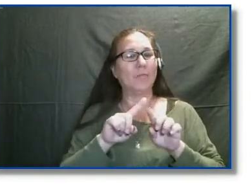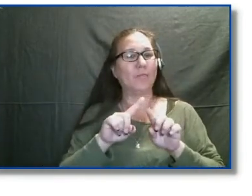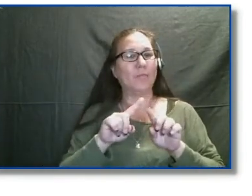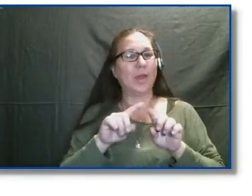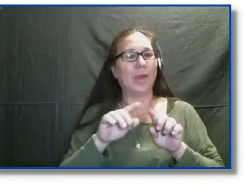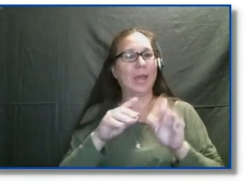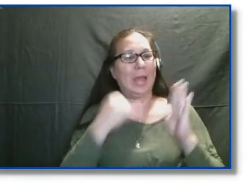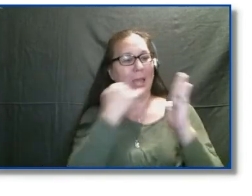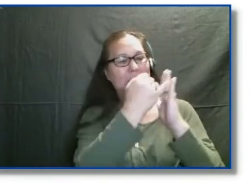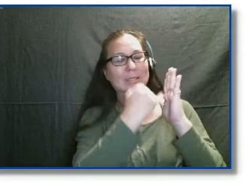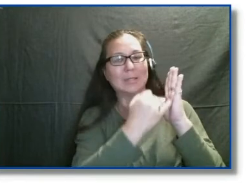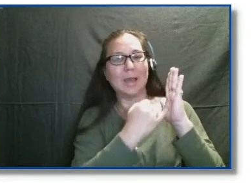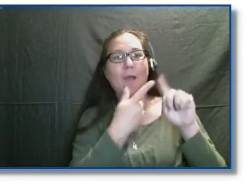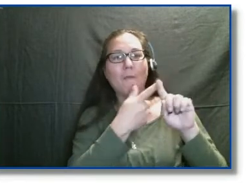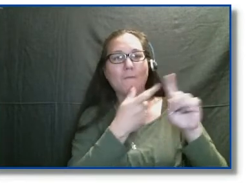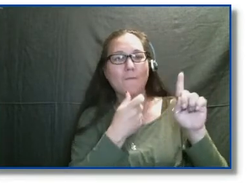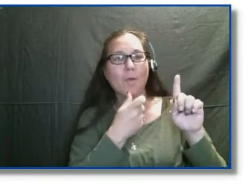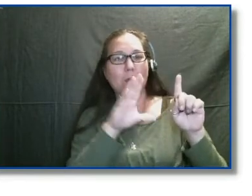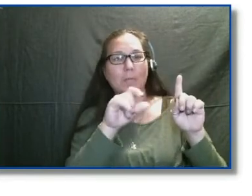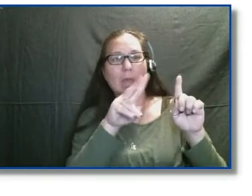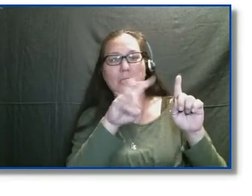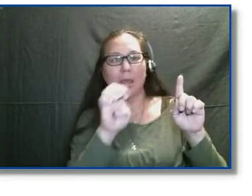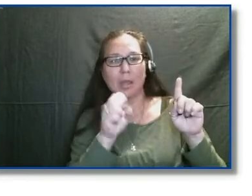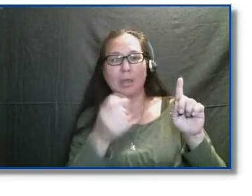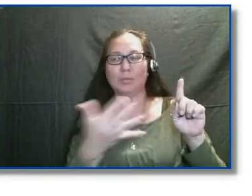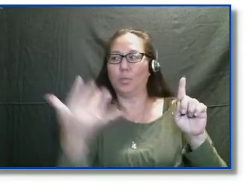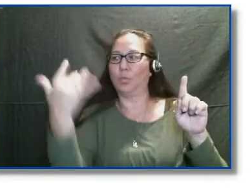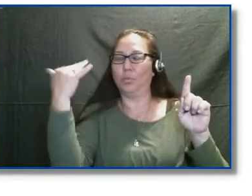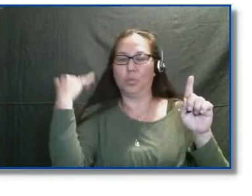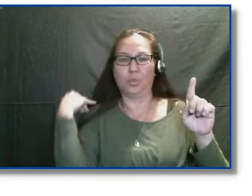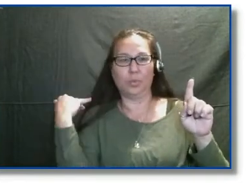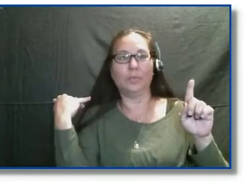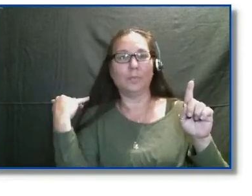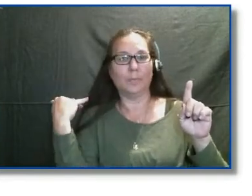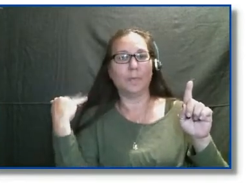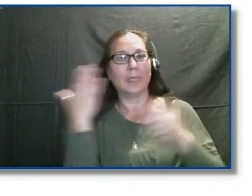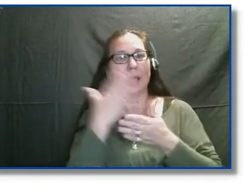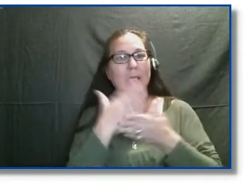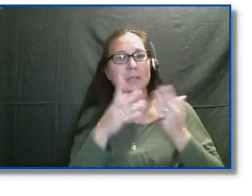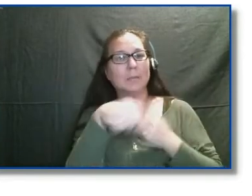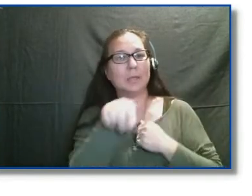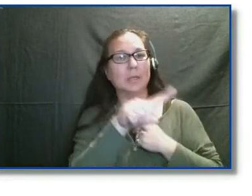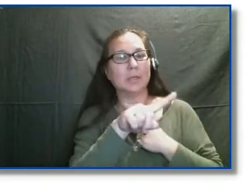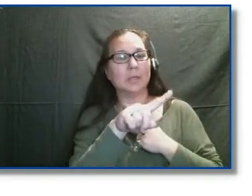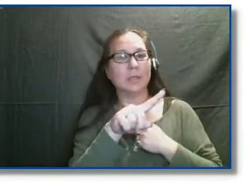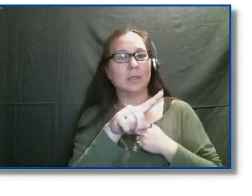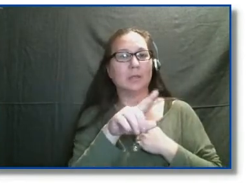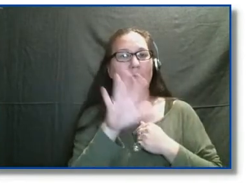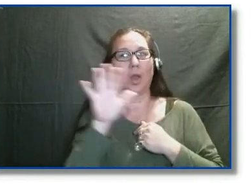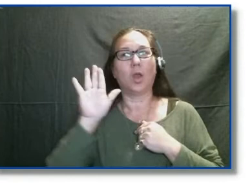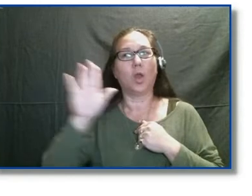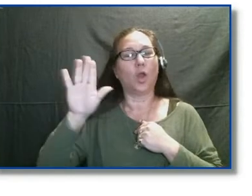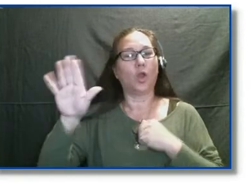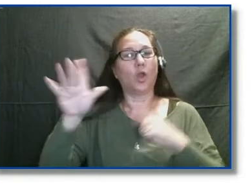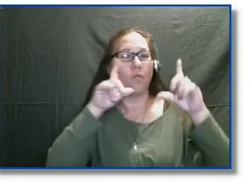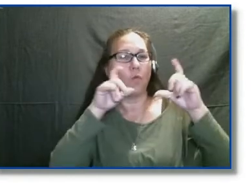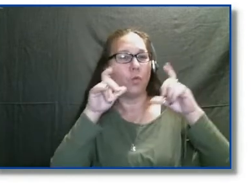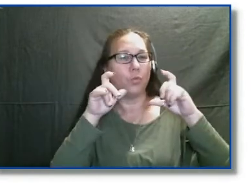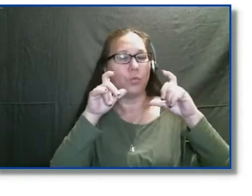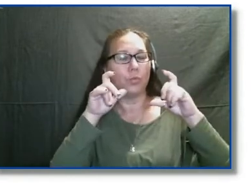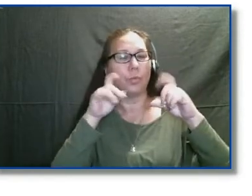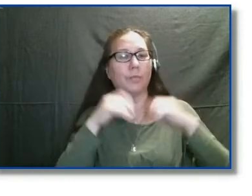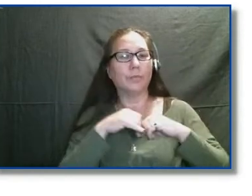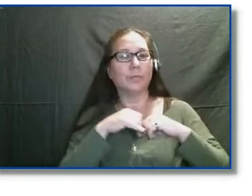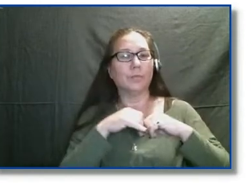around the globe, various Paleolithic caves. So some of these, these are some of her photographs, and these are